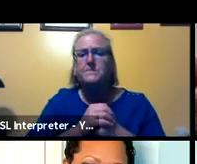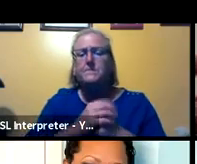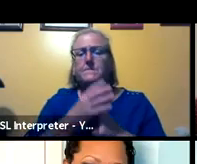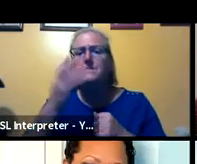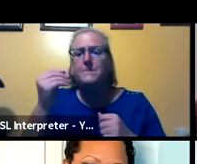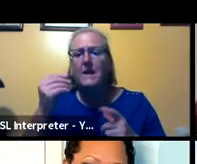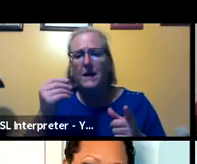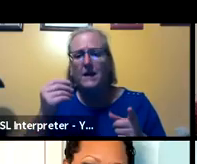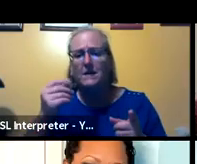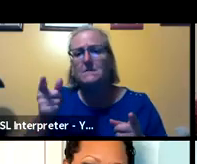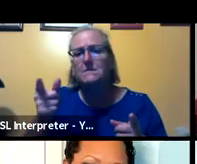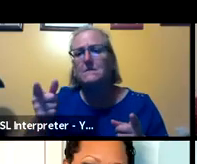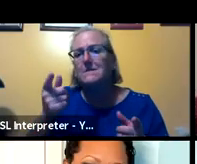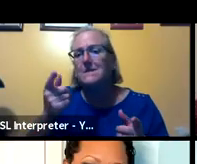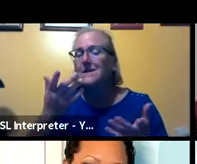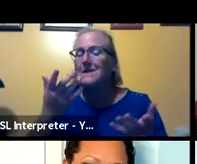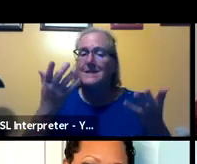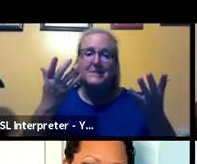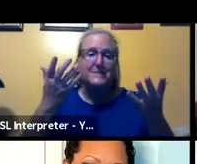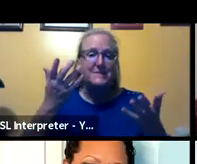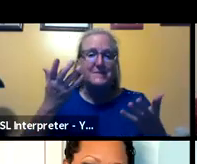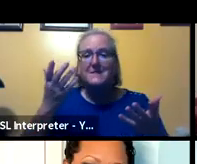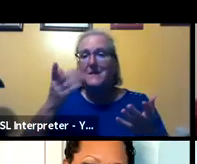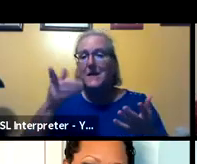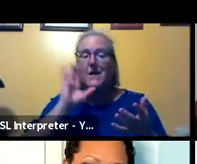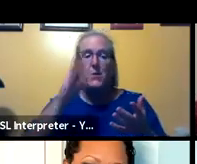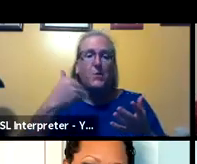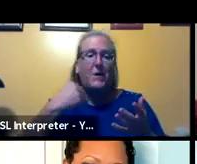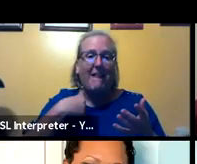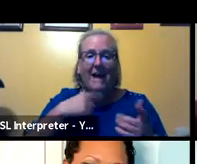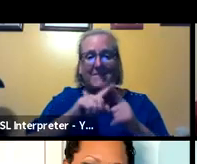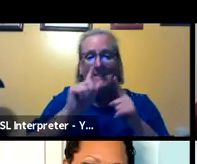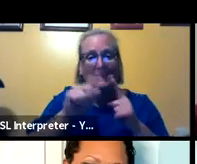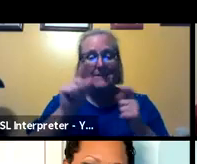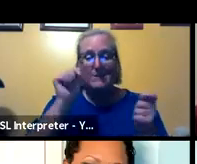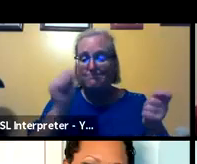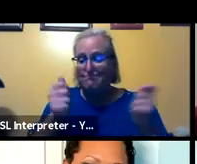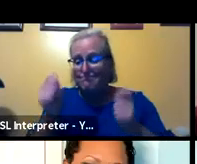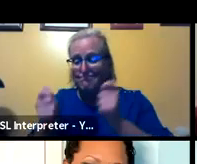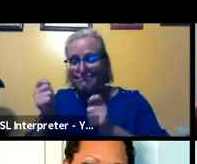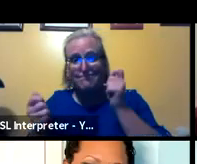It then may have modifications and adaptations based on whatever happens.